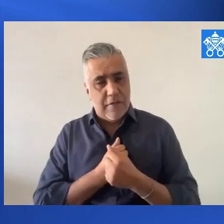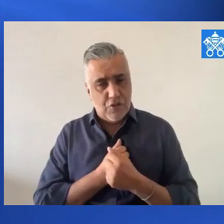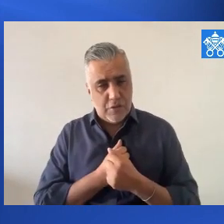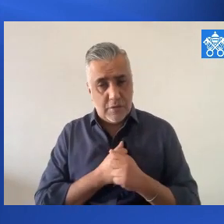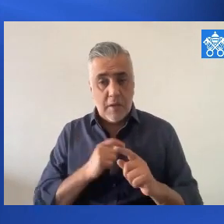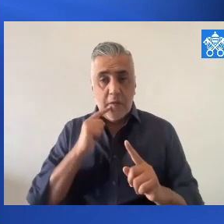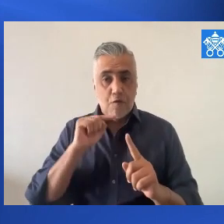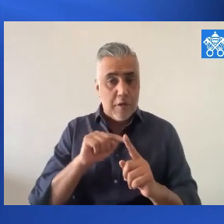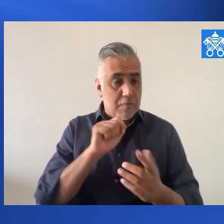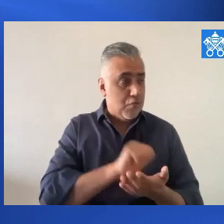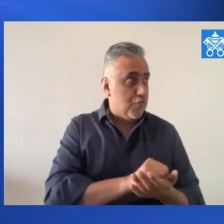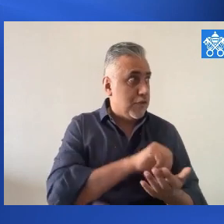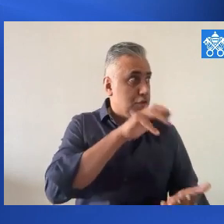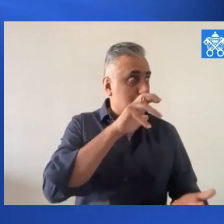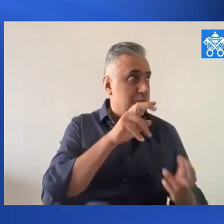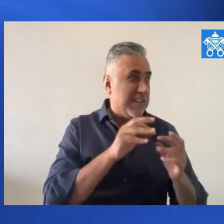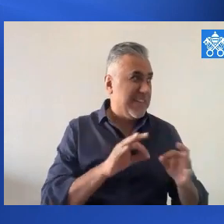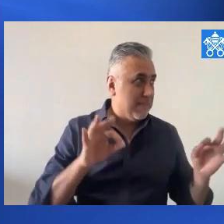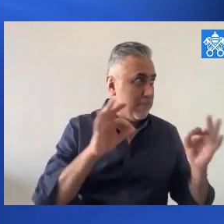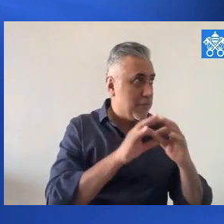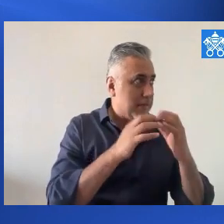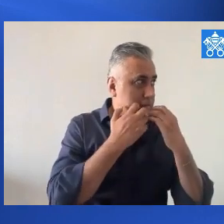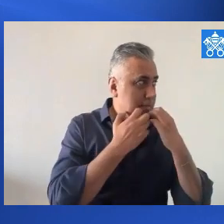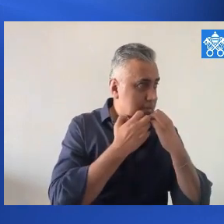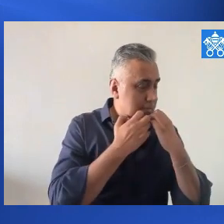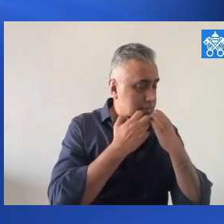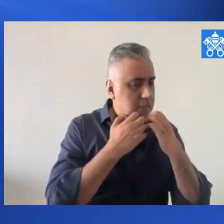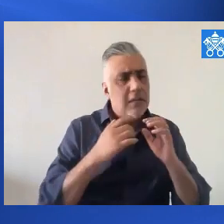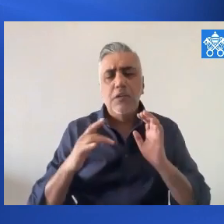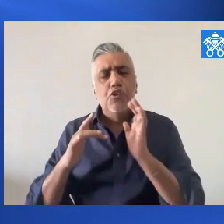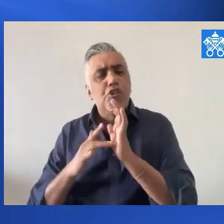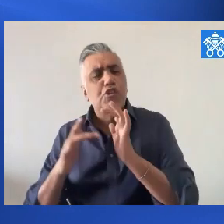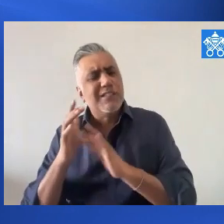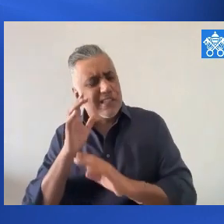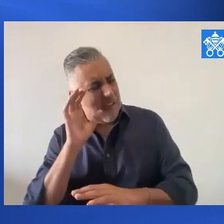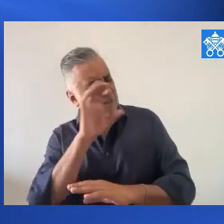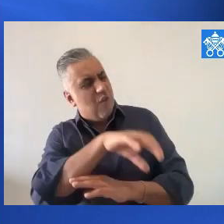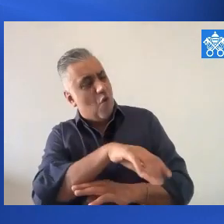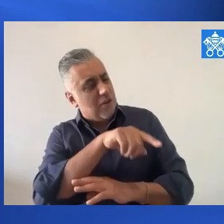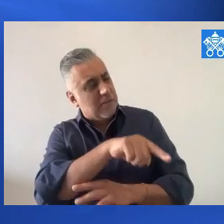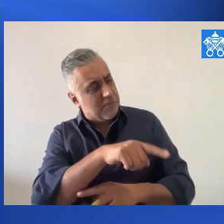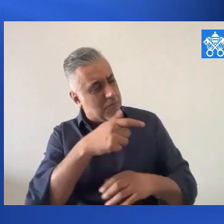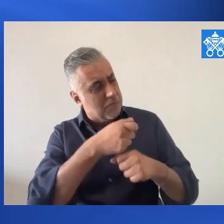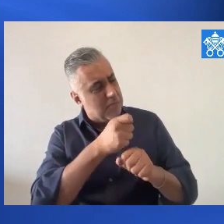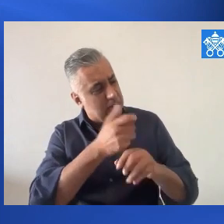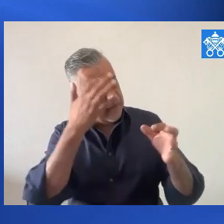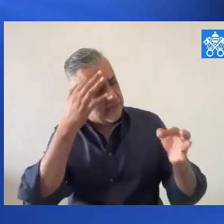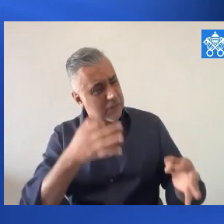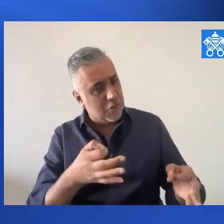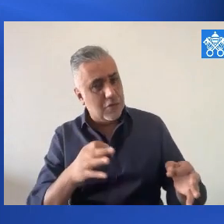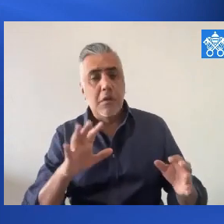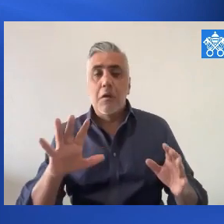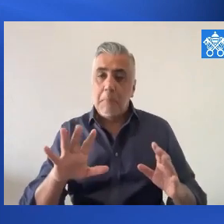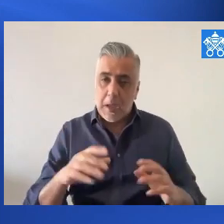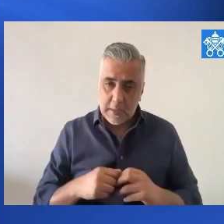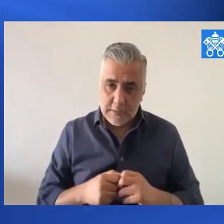very divided in his affections. For him, riches were too important. Jesus does not force